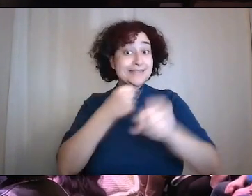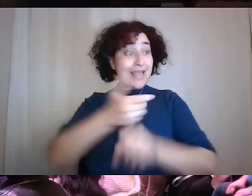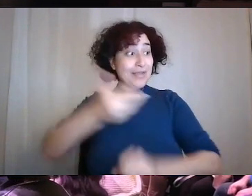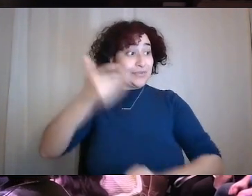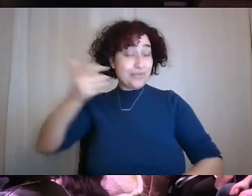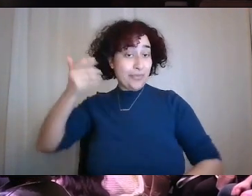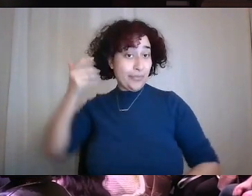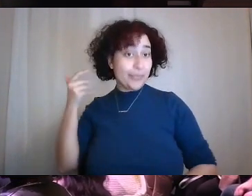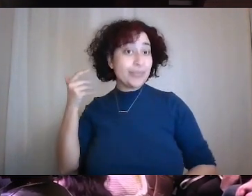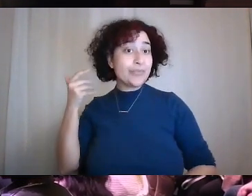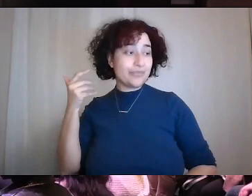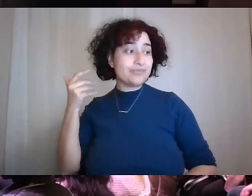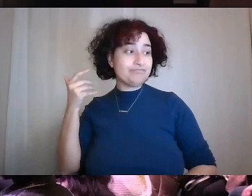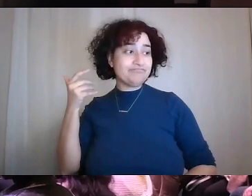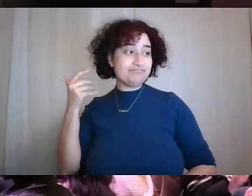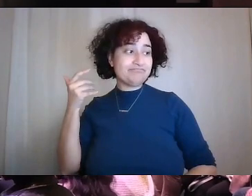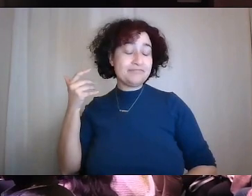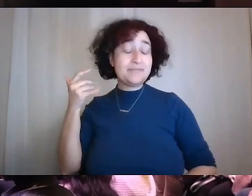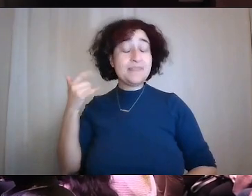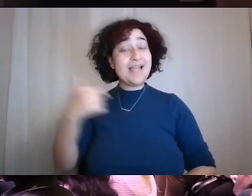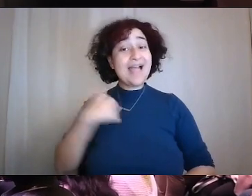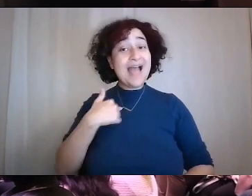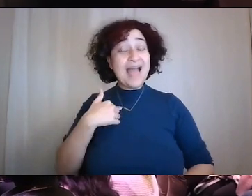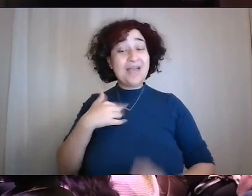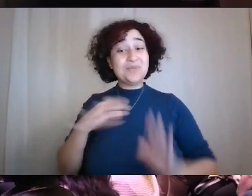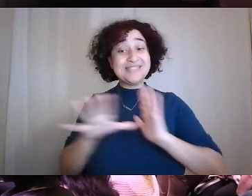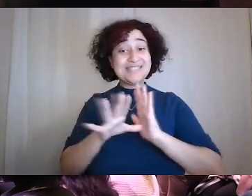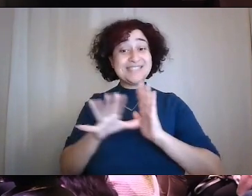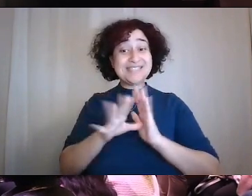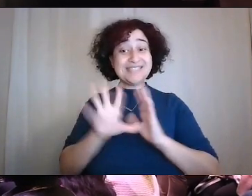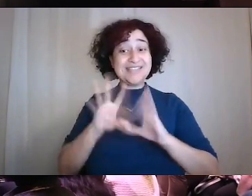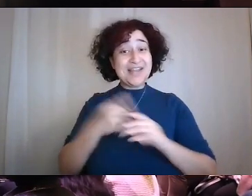I was a senior in high school.